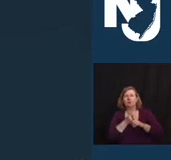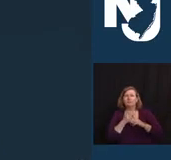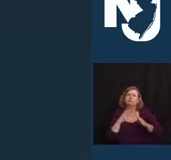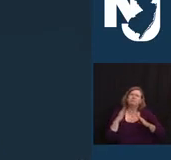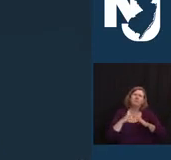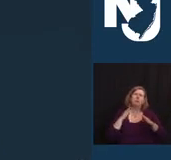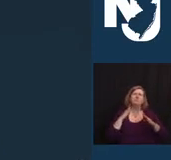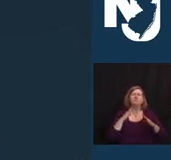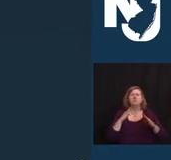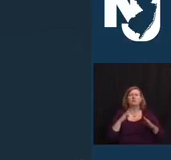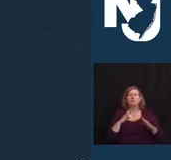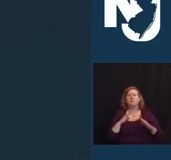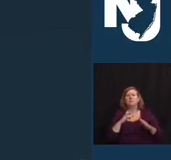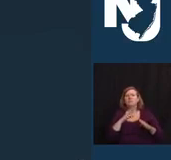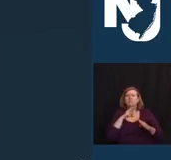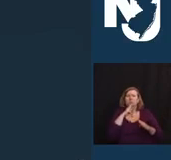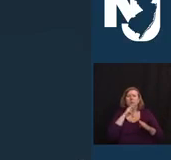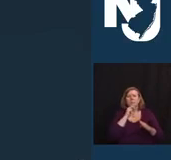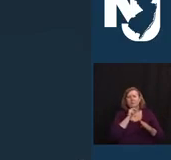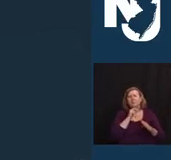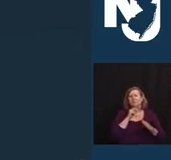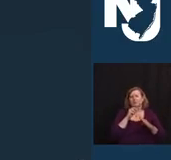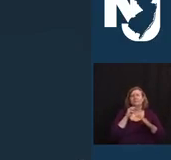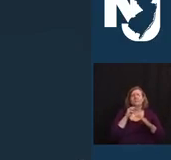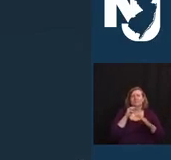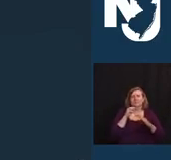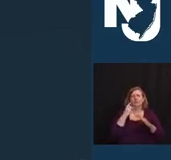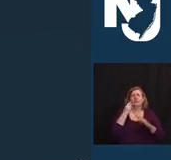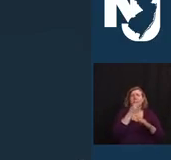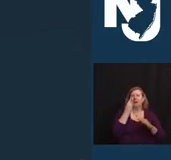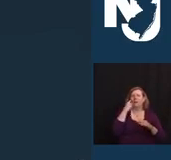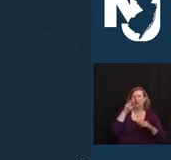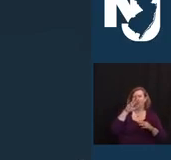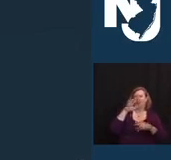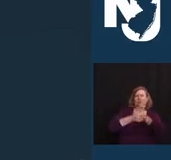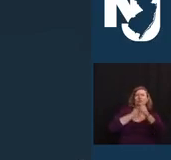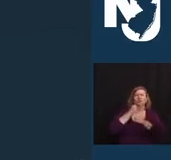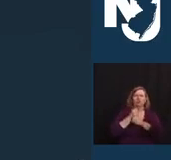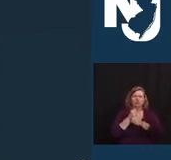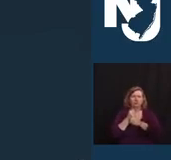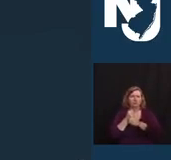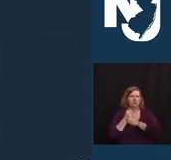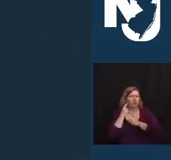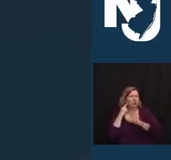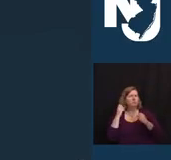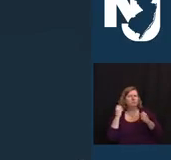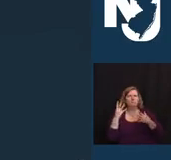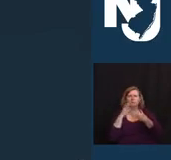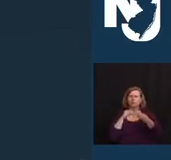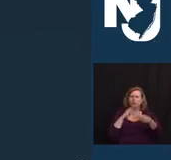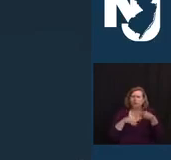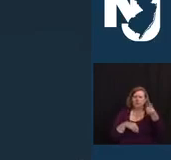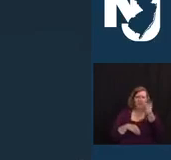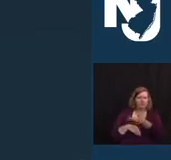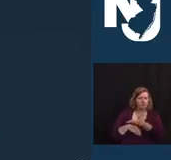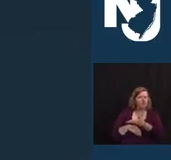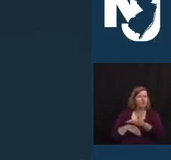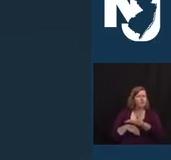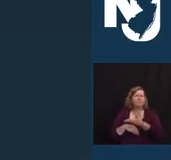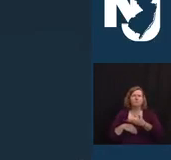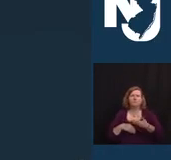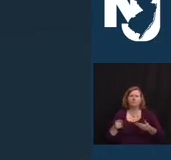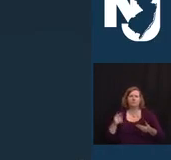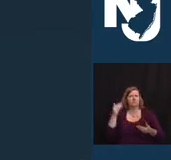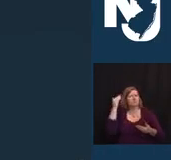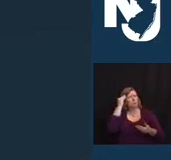the Monmouth Bay Shore for more than 35 years. And I've heard from a lot of people about Alice. She was known and beloved by